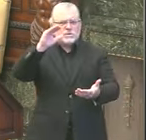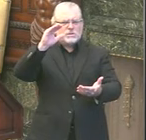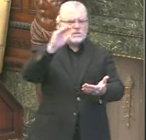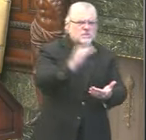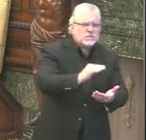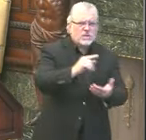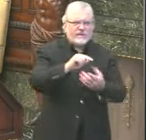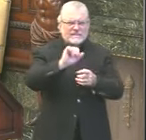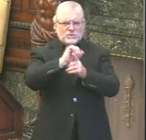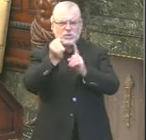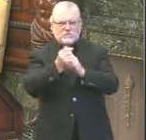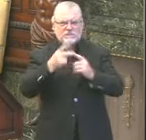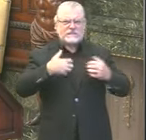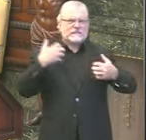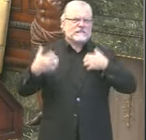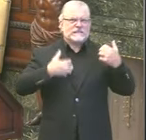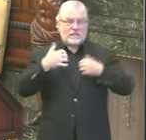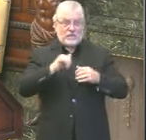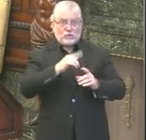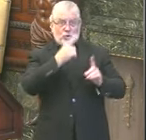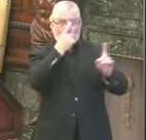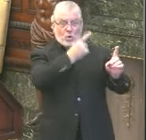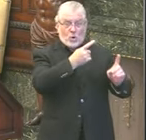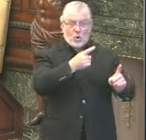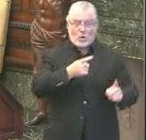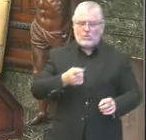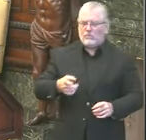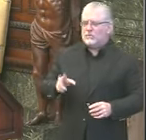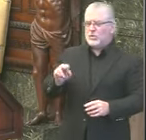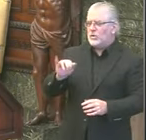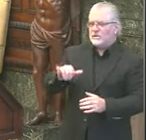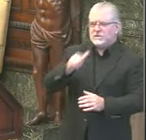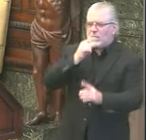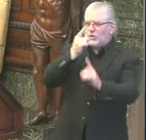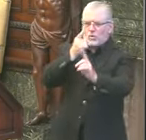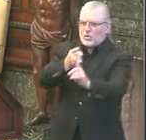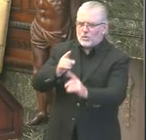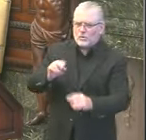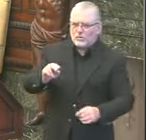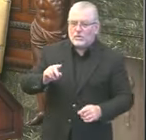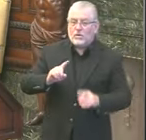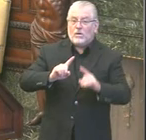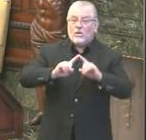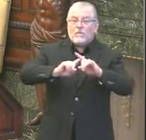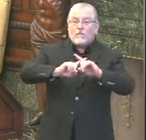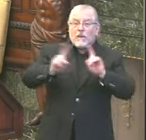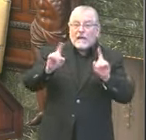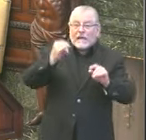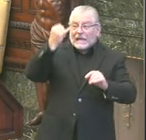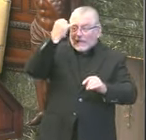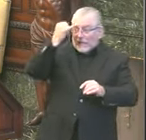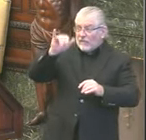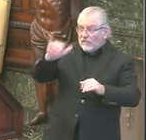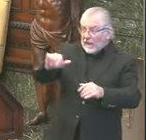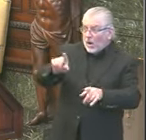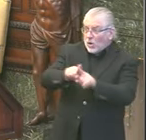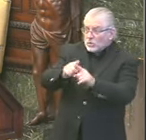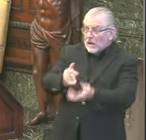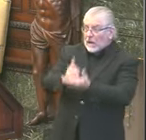offensive? That was not the main intent, but if it has that result, that'll be fine too. All right, thank